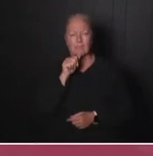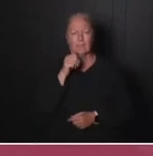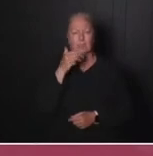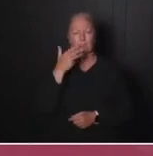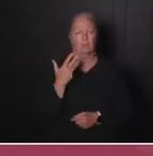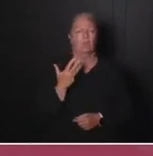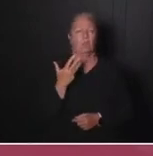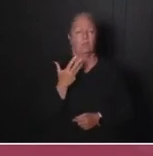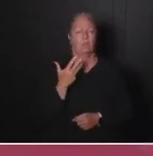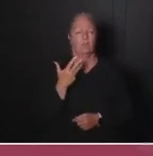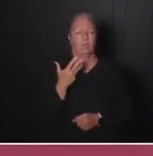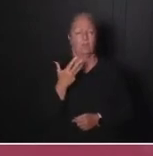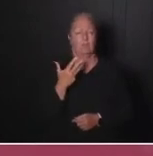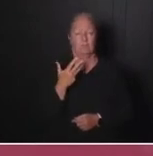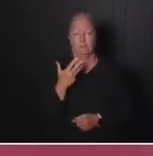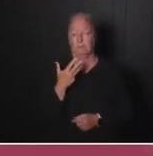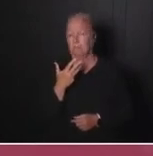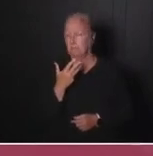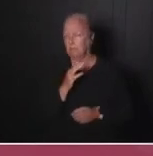609, not